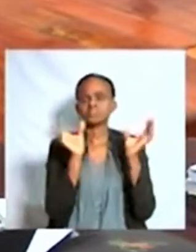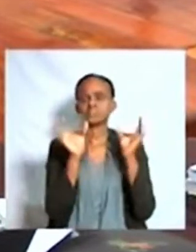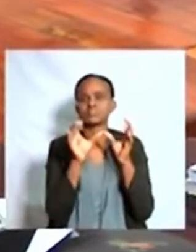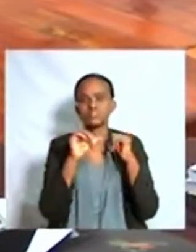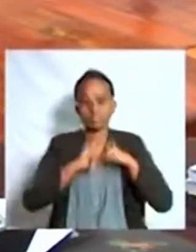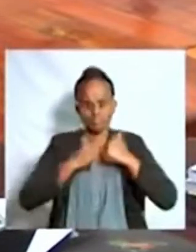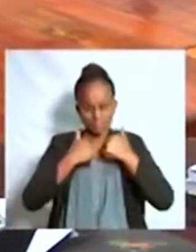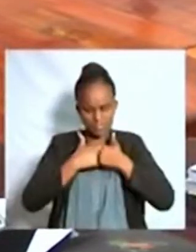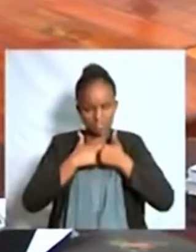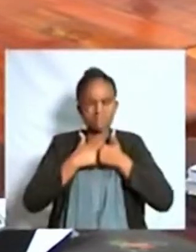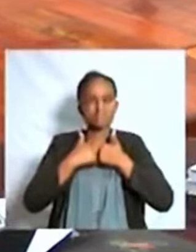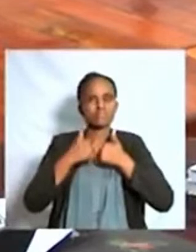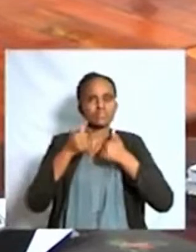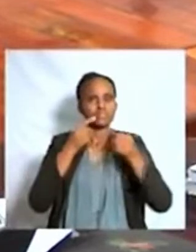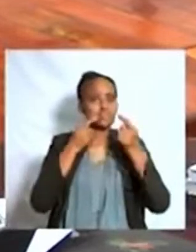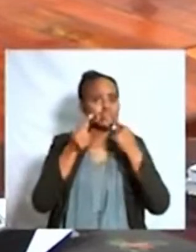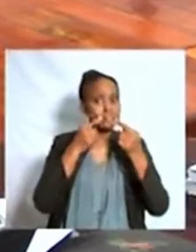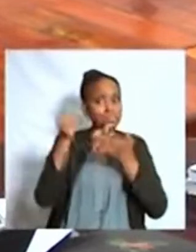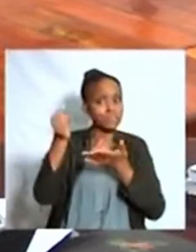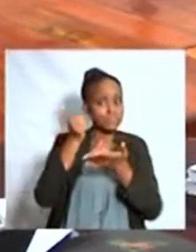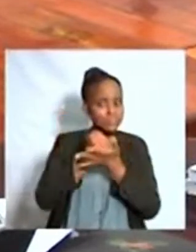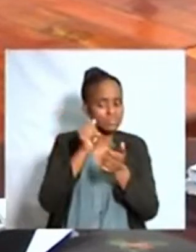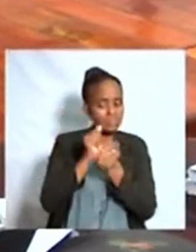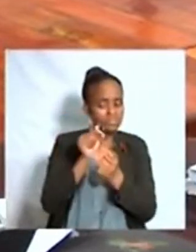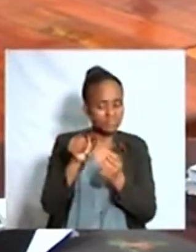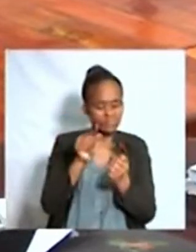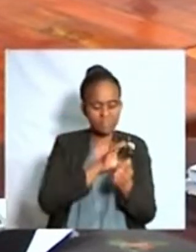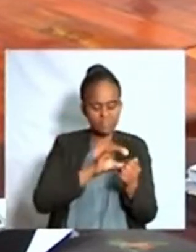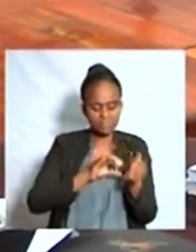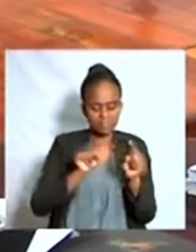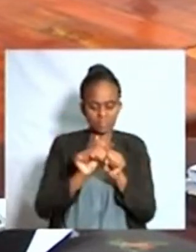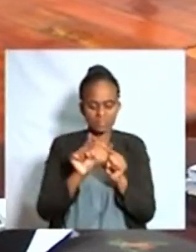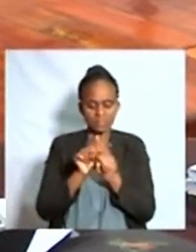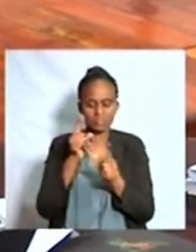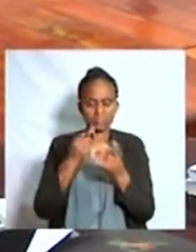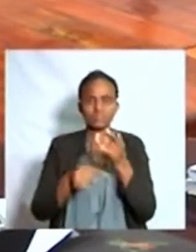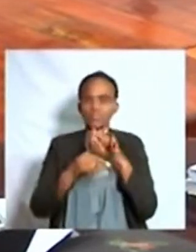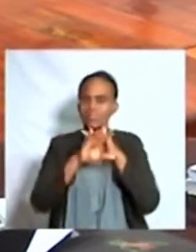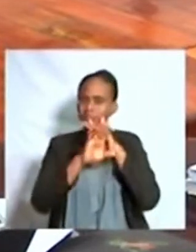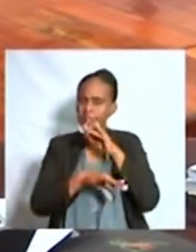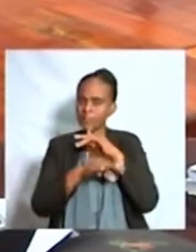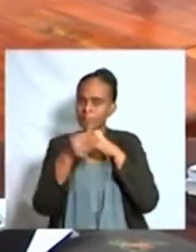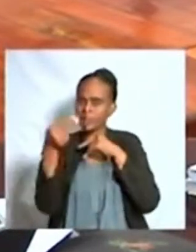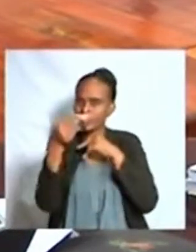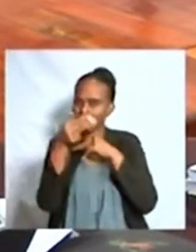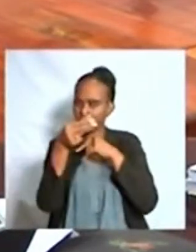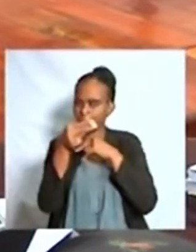since engaged the contractor and reference is being made, Chair, to Appendix H11.